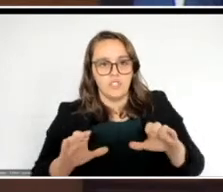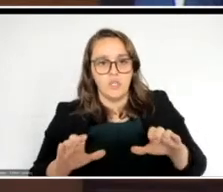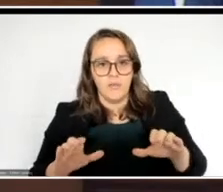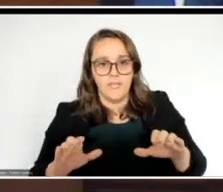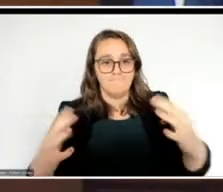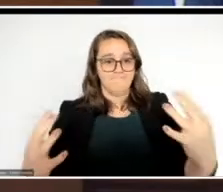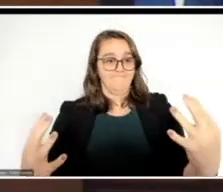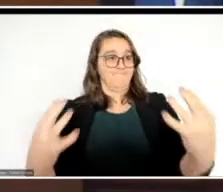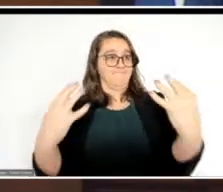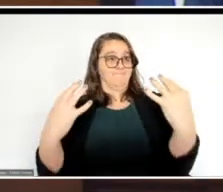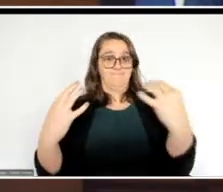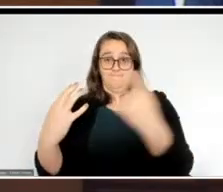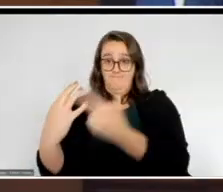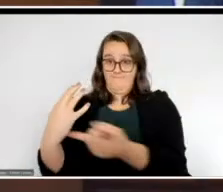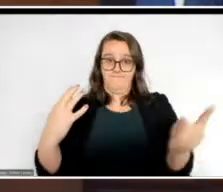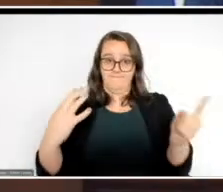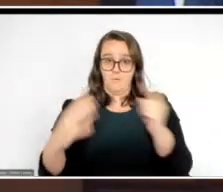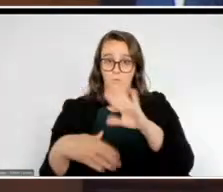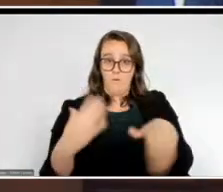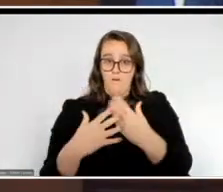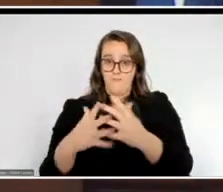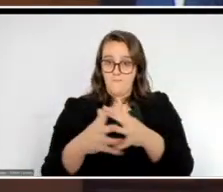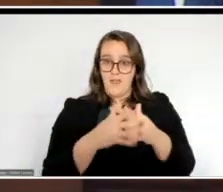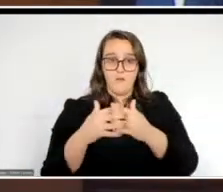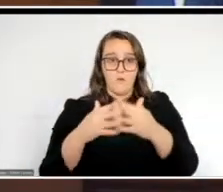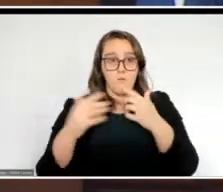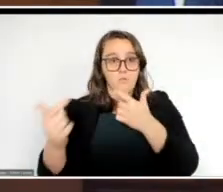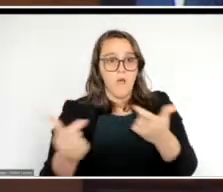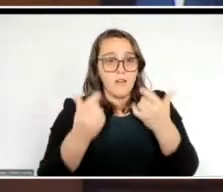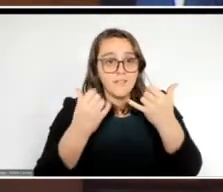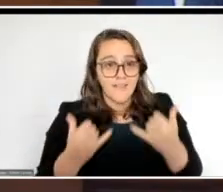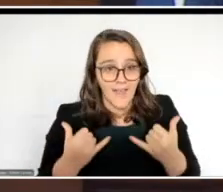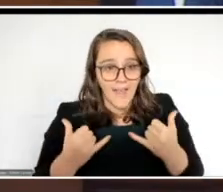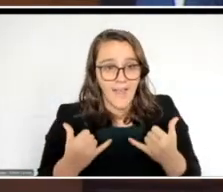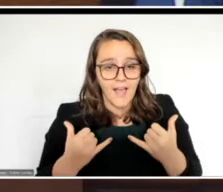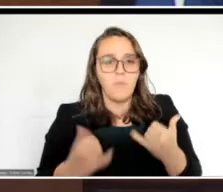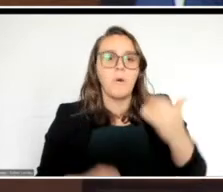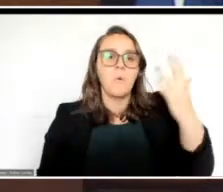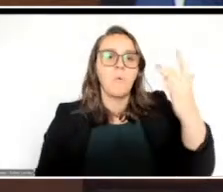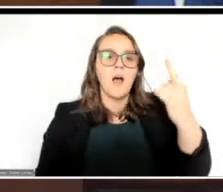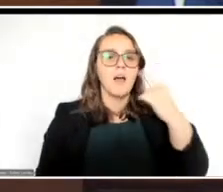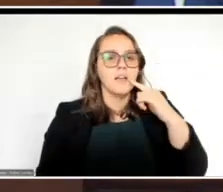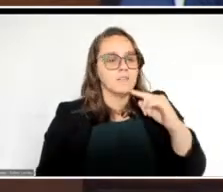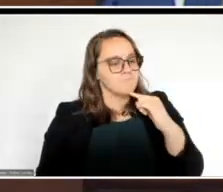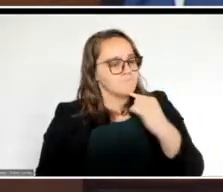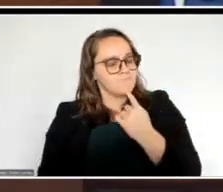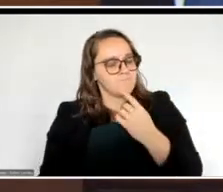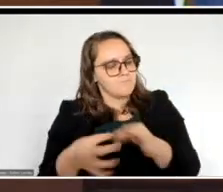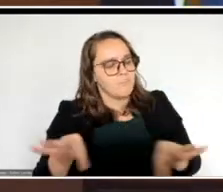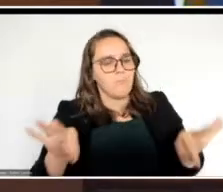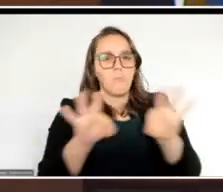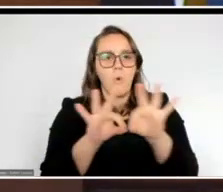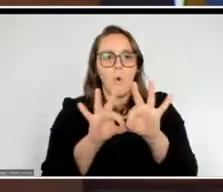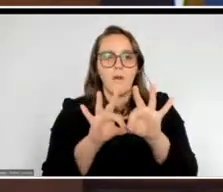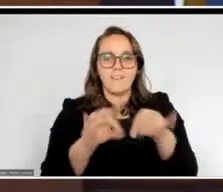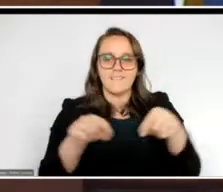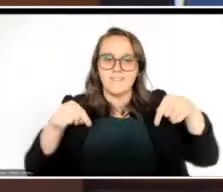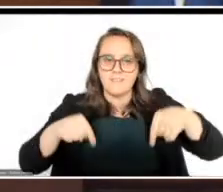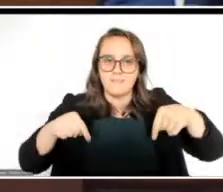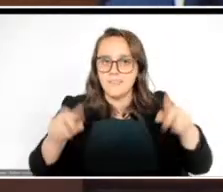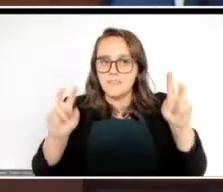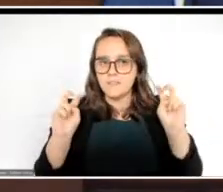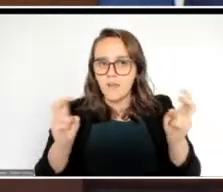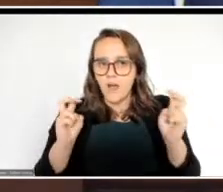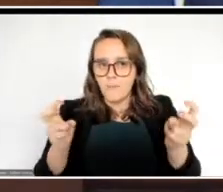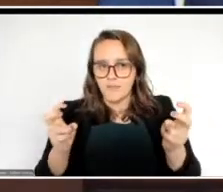people, especially because the subject matter at issue is so important to the American people and